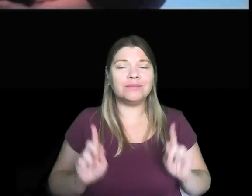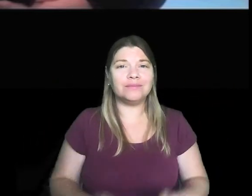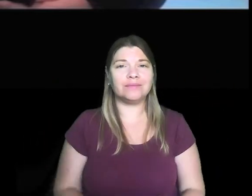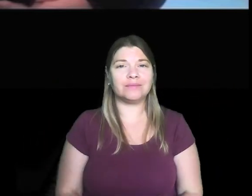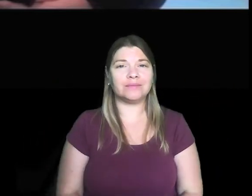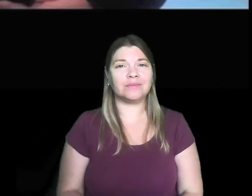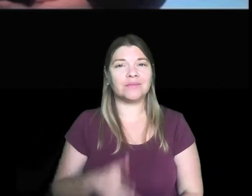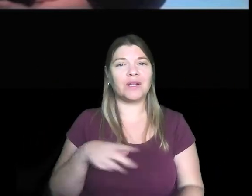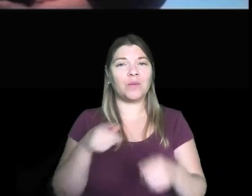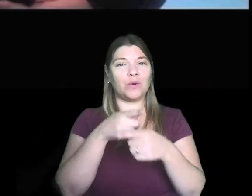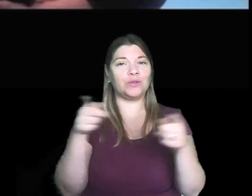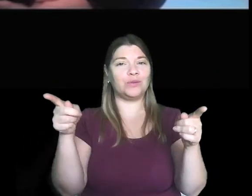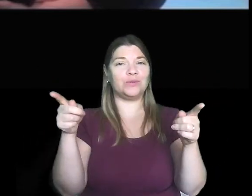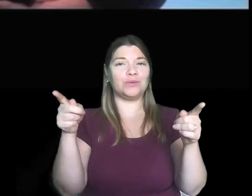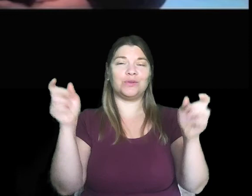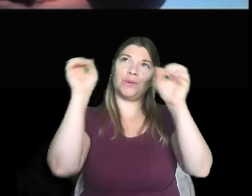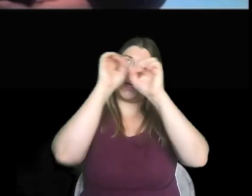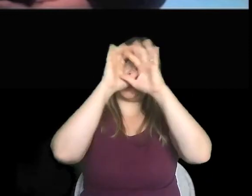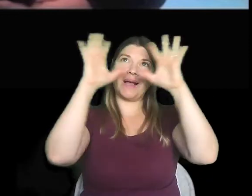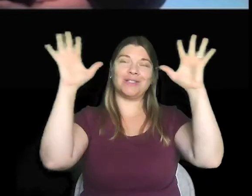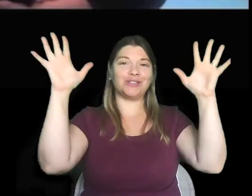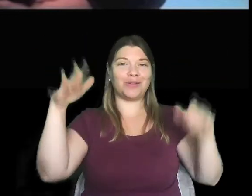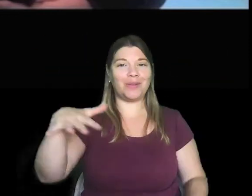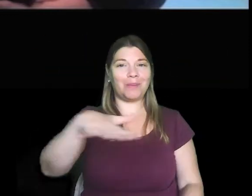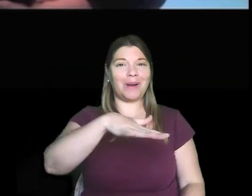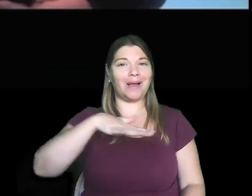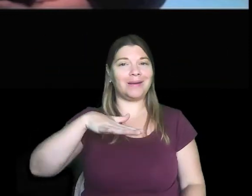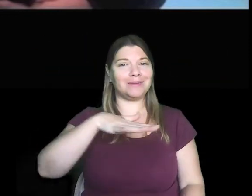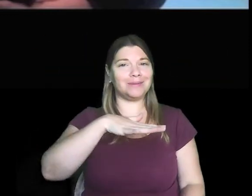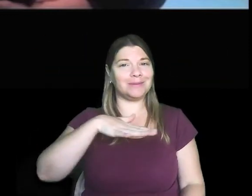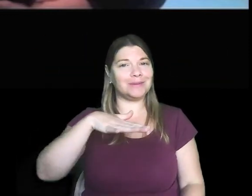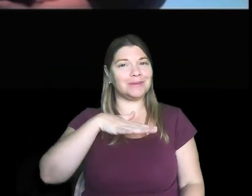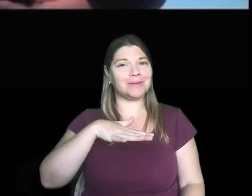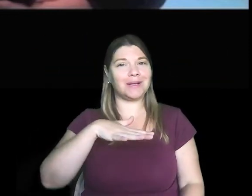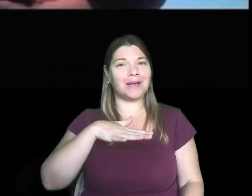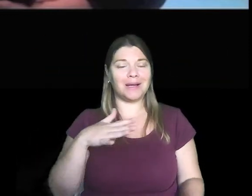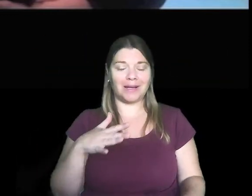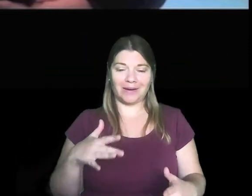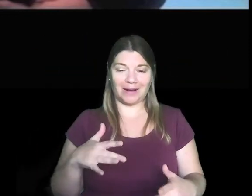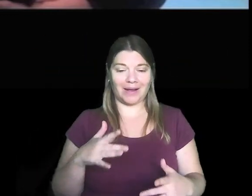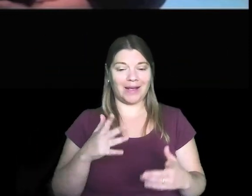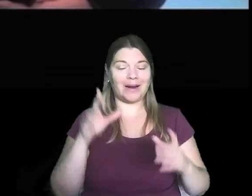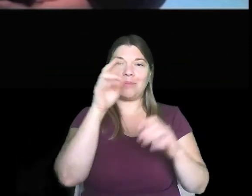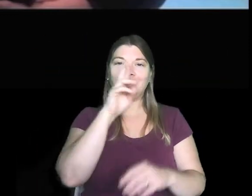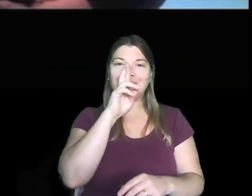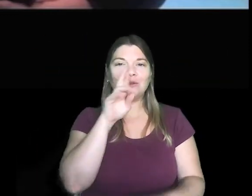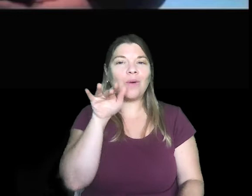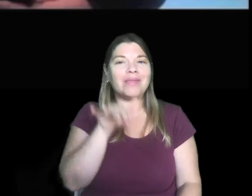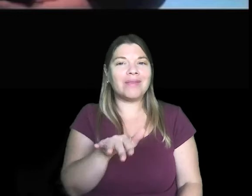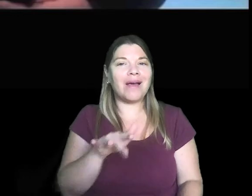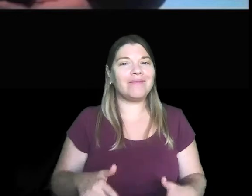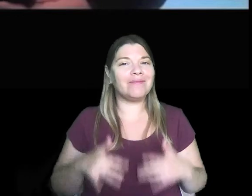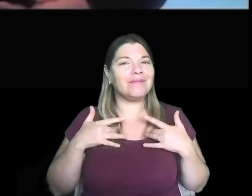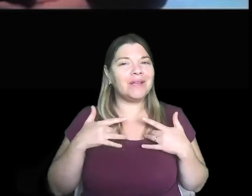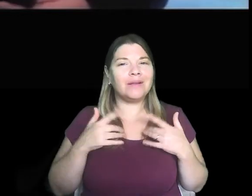Take a moment to think about how this feels in your body. For Linzy, her favourite place, where she